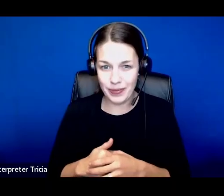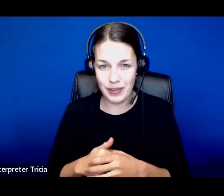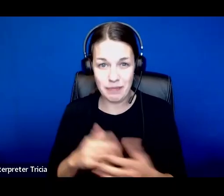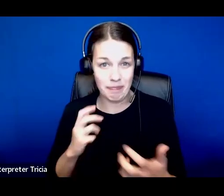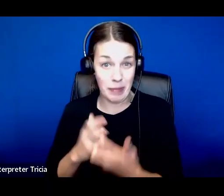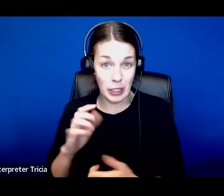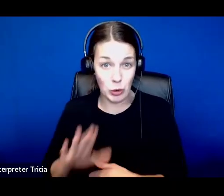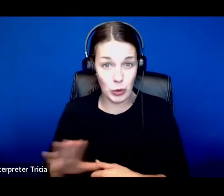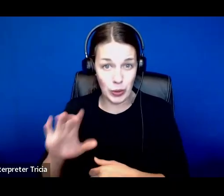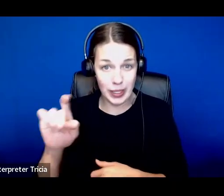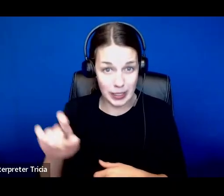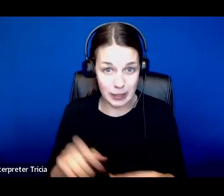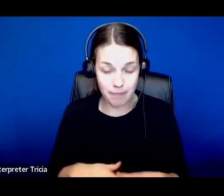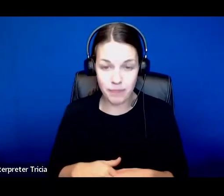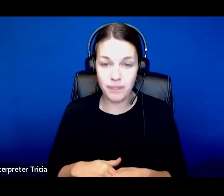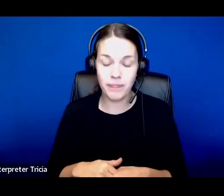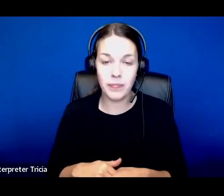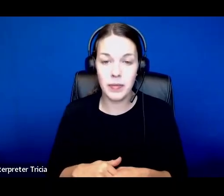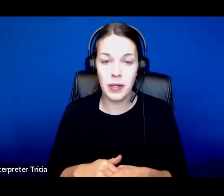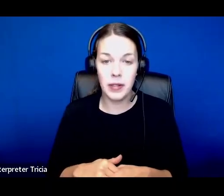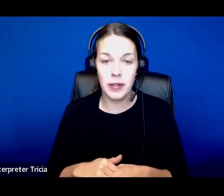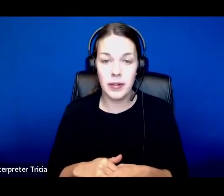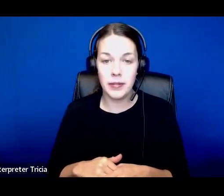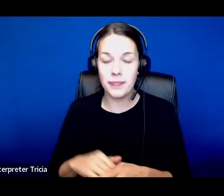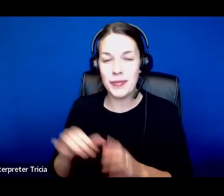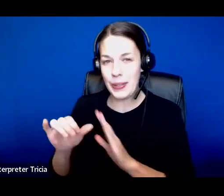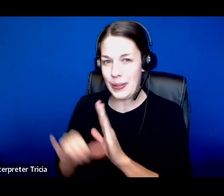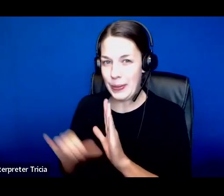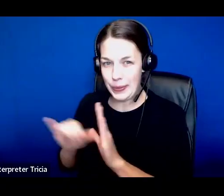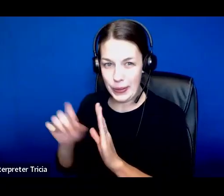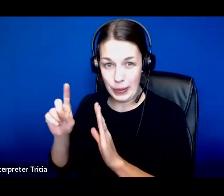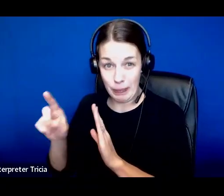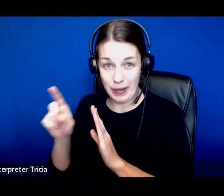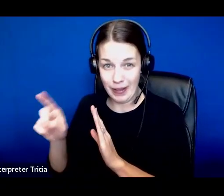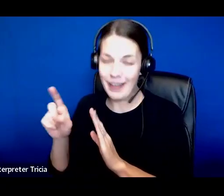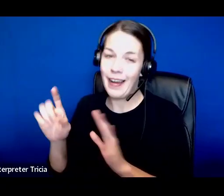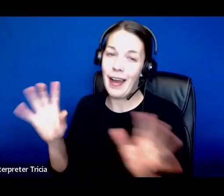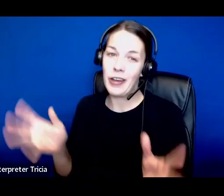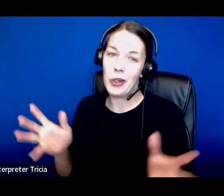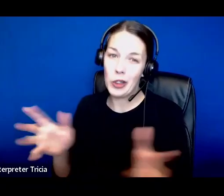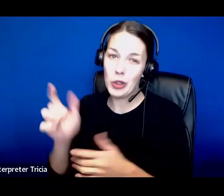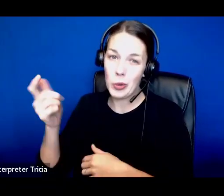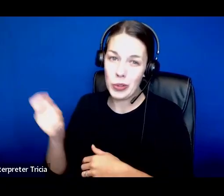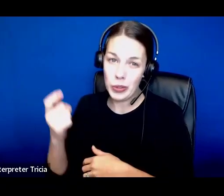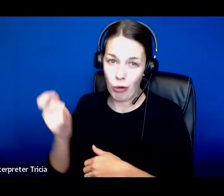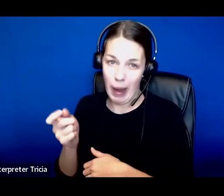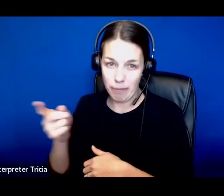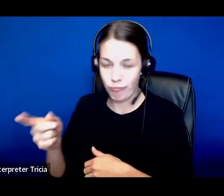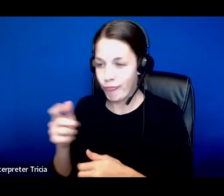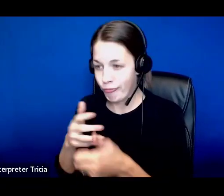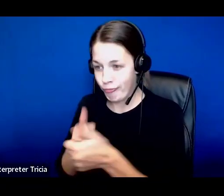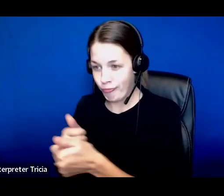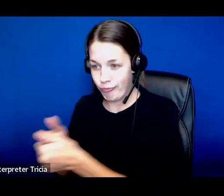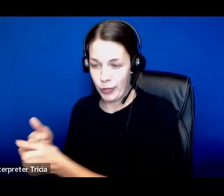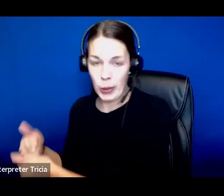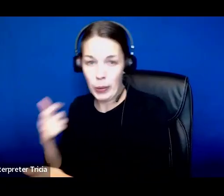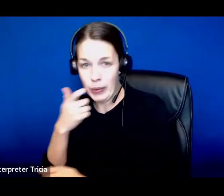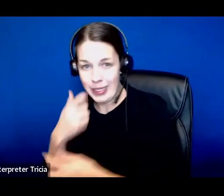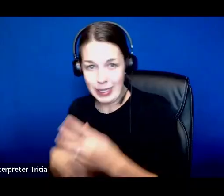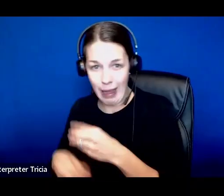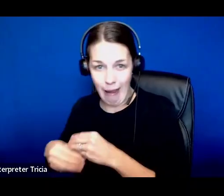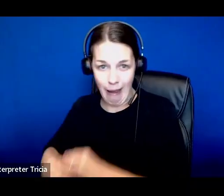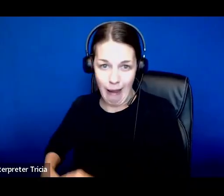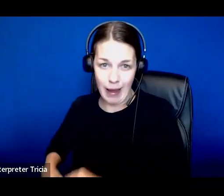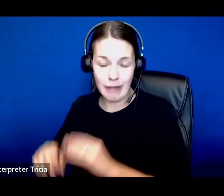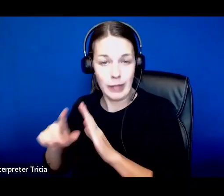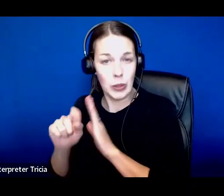your needs. Speaking of our YouTube channel, I encourage you to subscribe to our channel so that you can keep up with the latest additions to our video library.